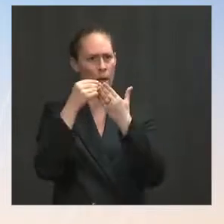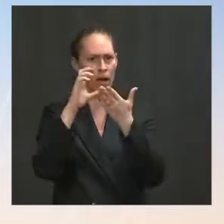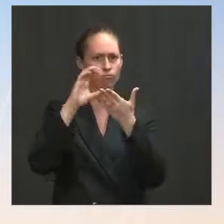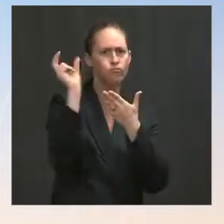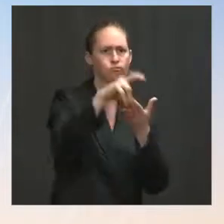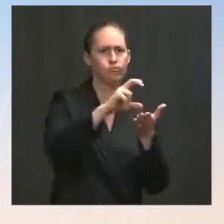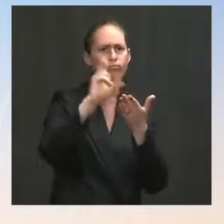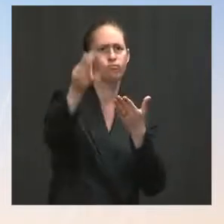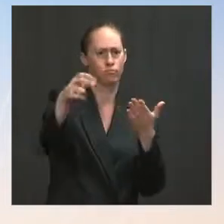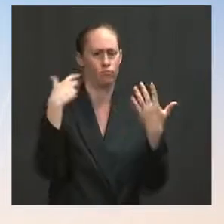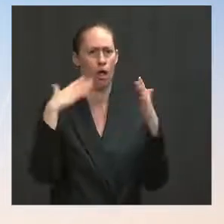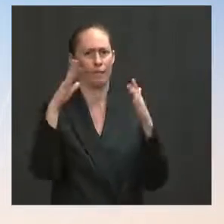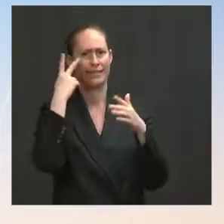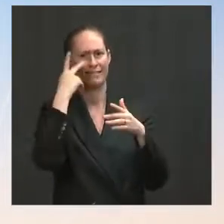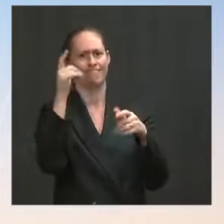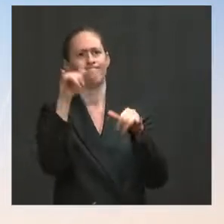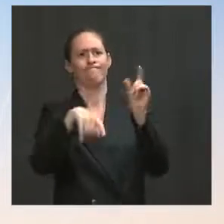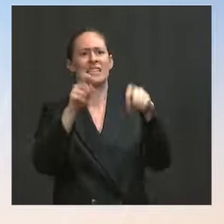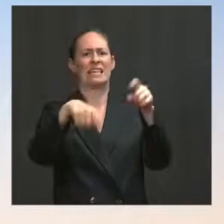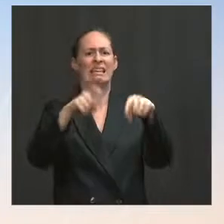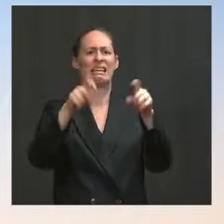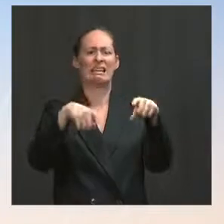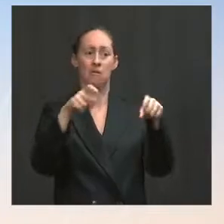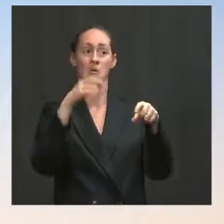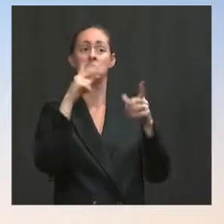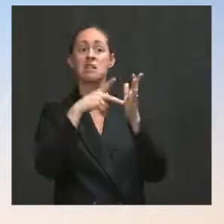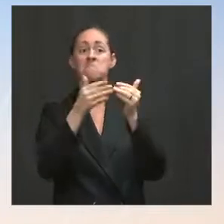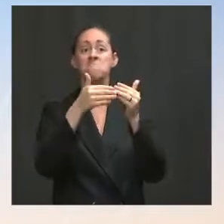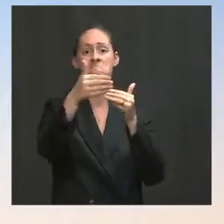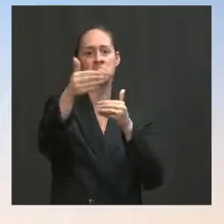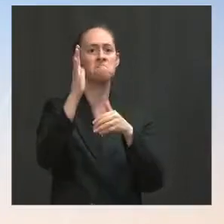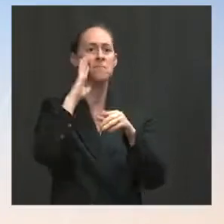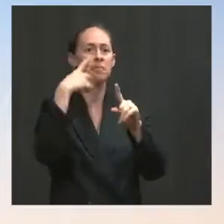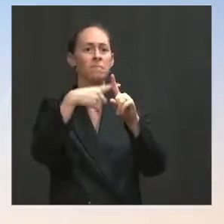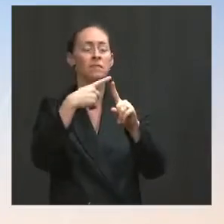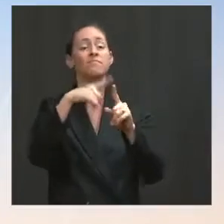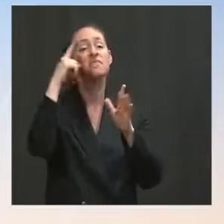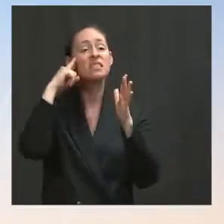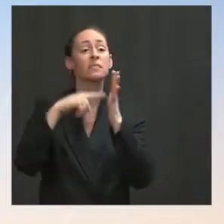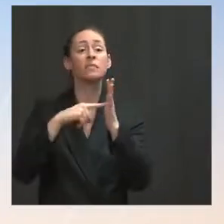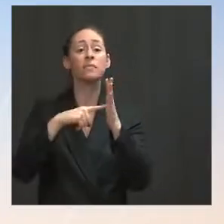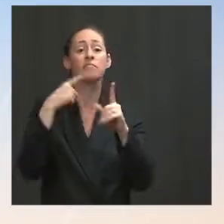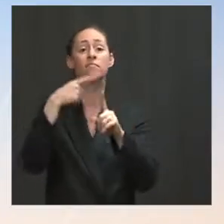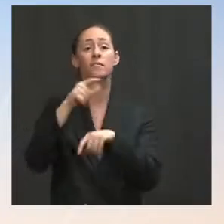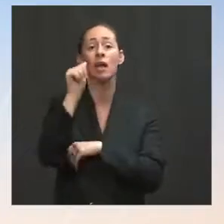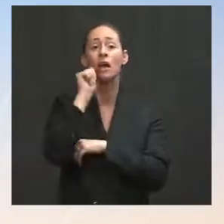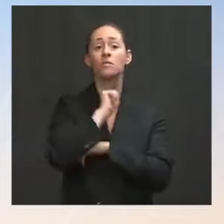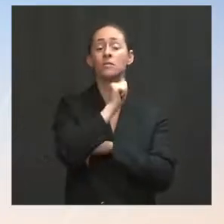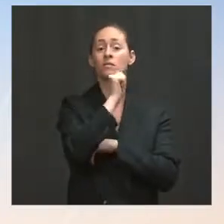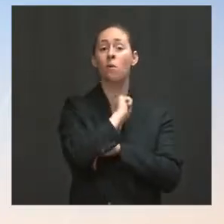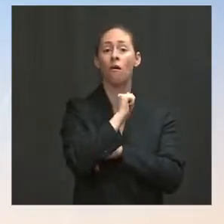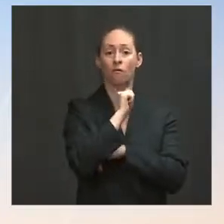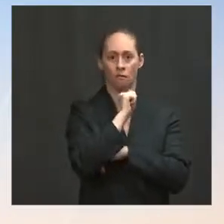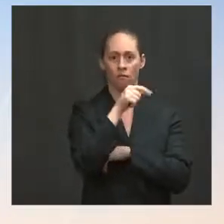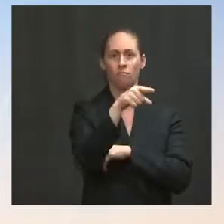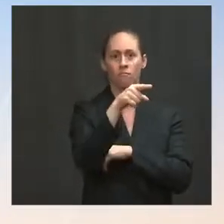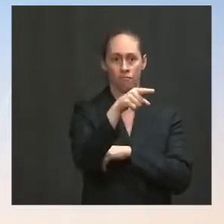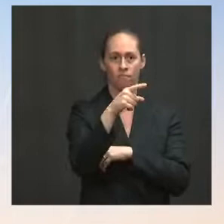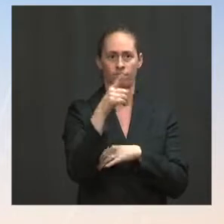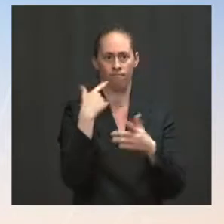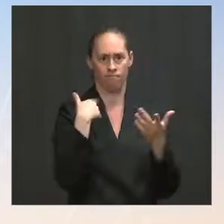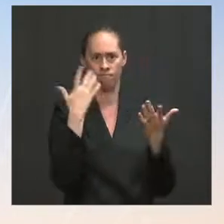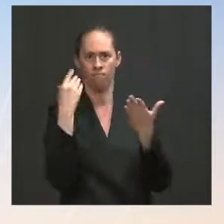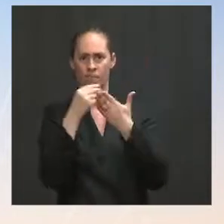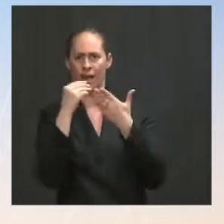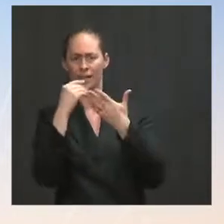impact. So in Tucson, Arizona, they announced a plan to invest at least $7 million in community safety, health, and wellness from